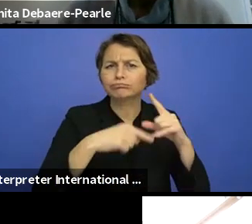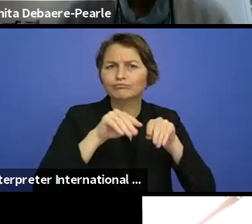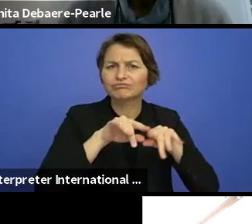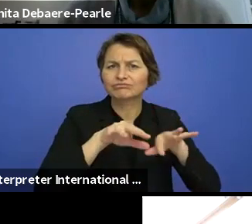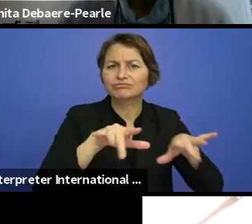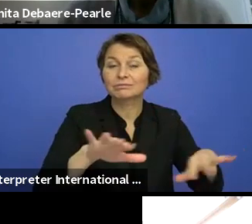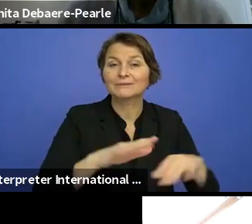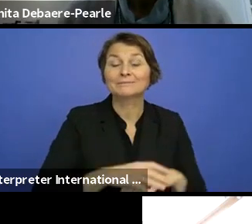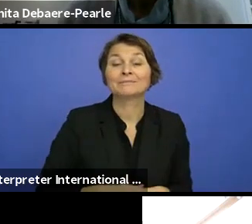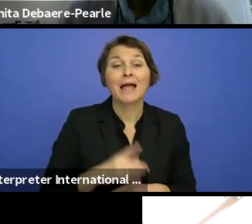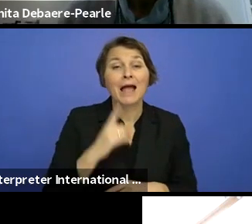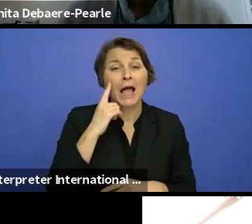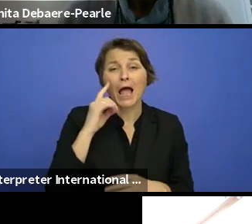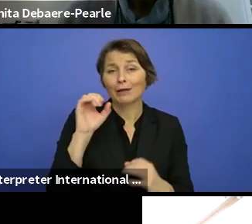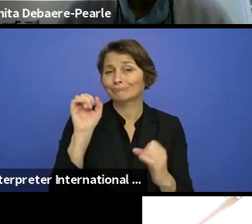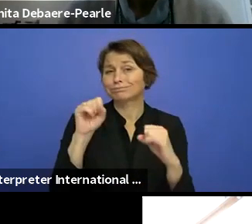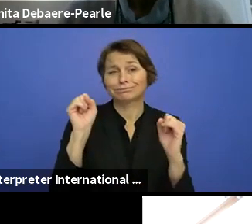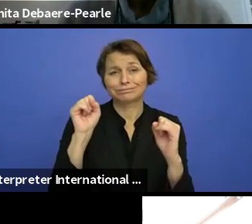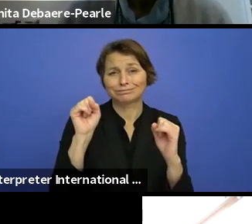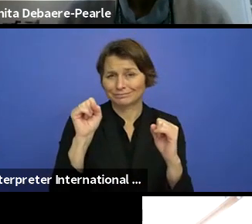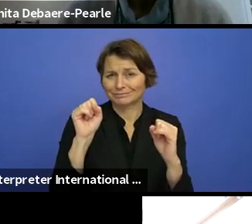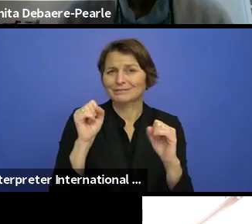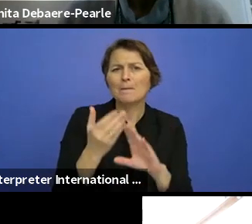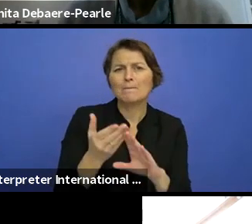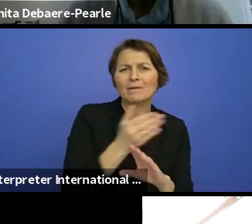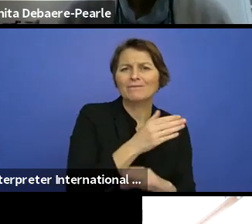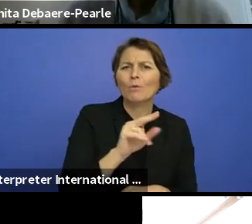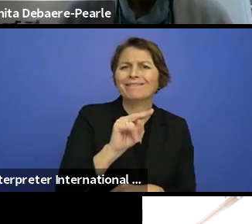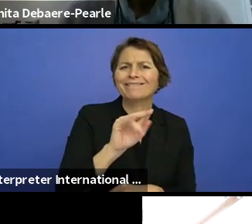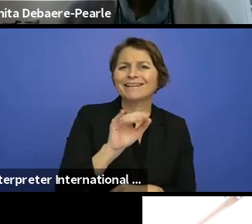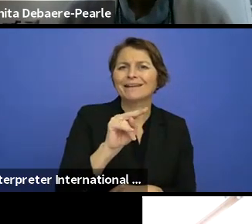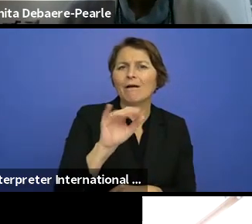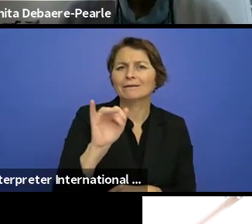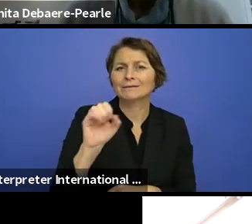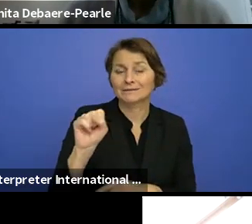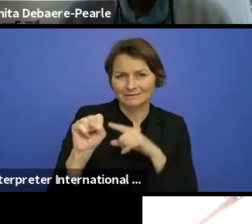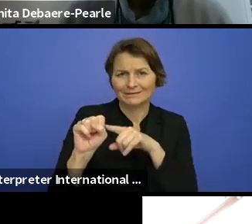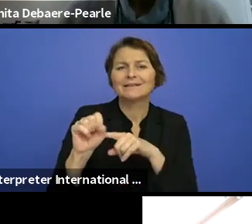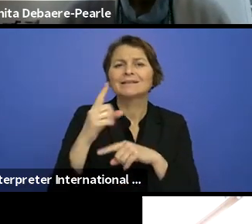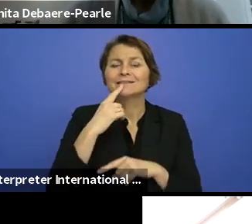I couldn't agree more with Niklas Nienaß about the agency of the